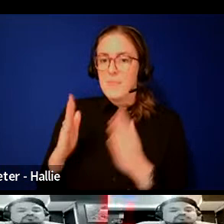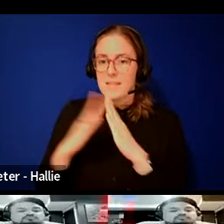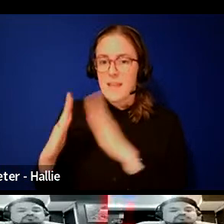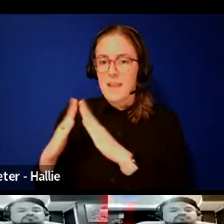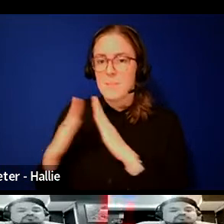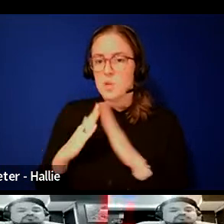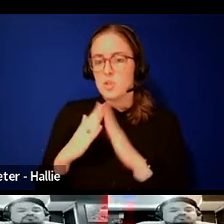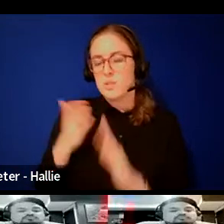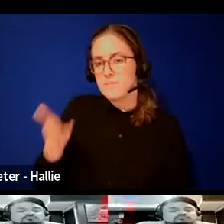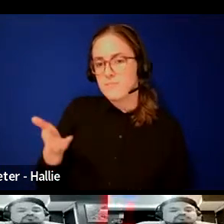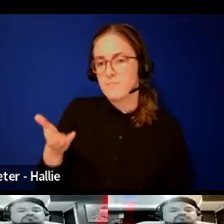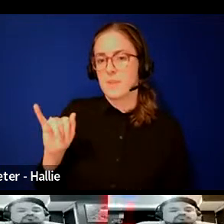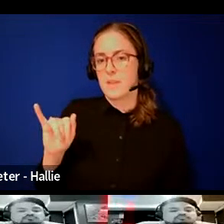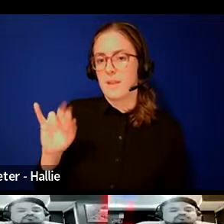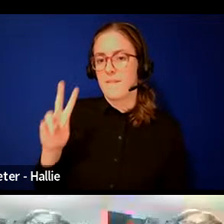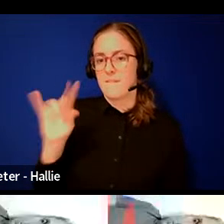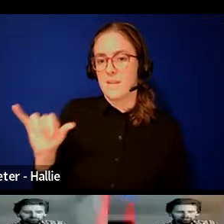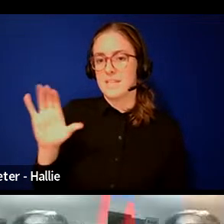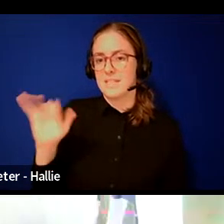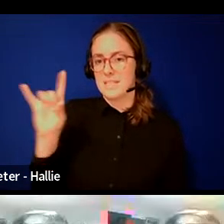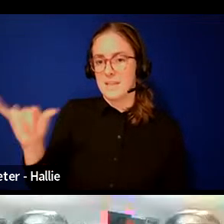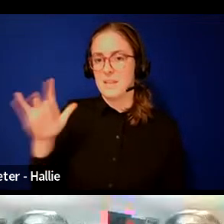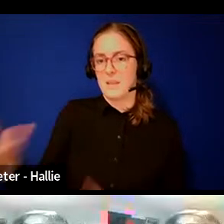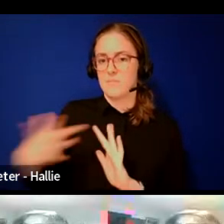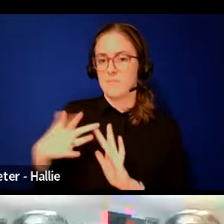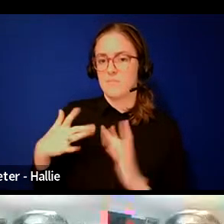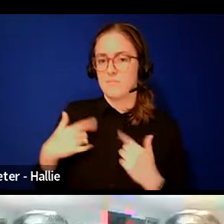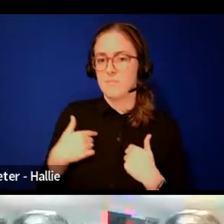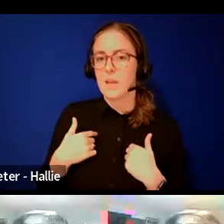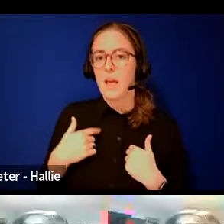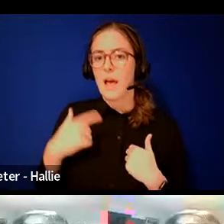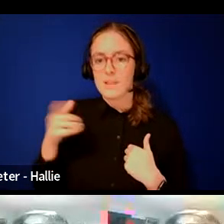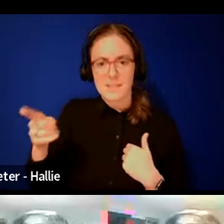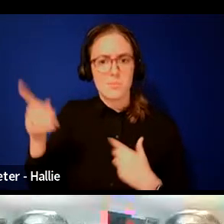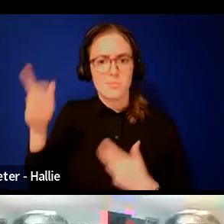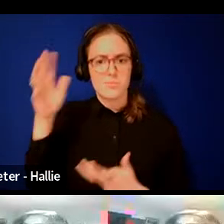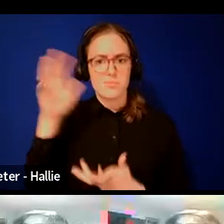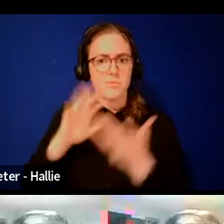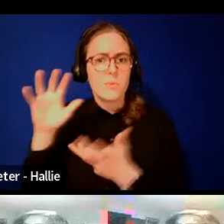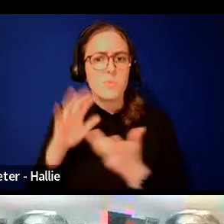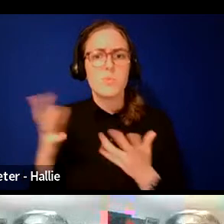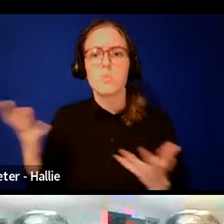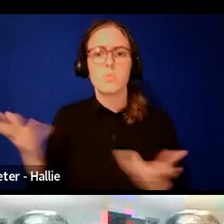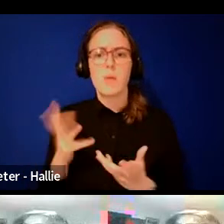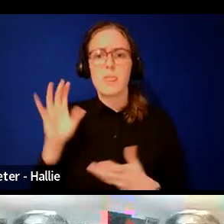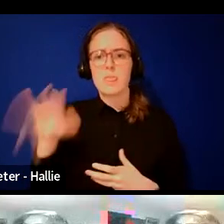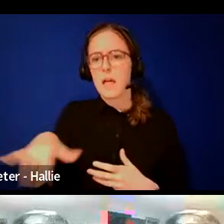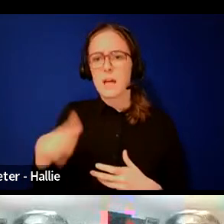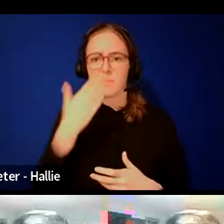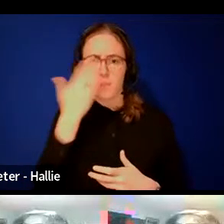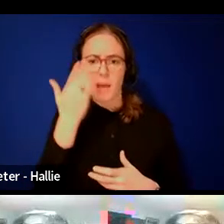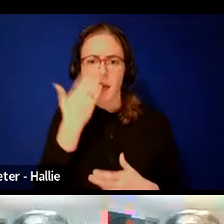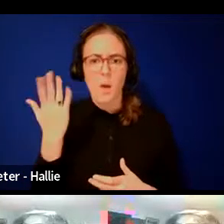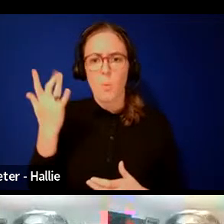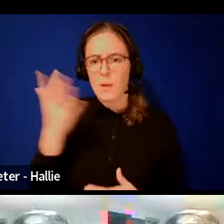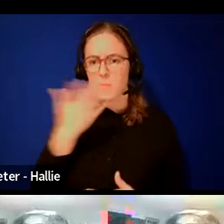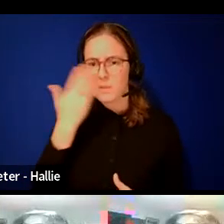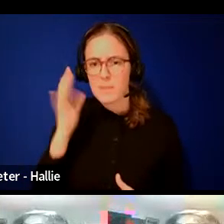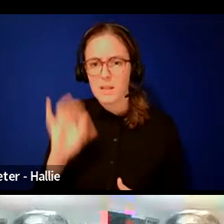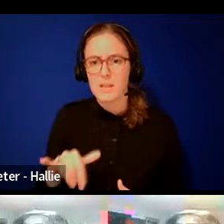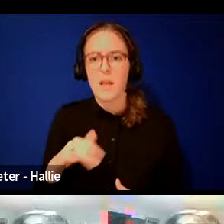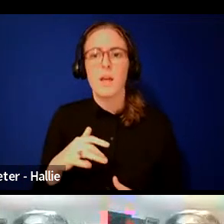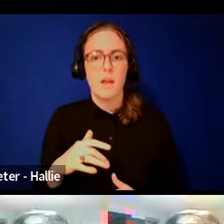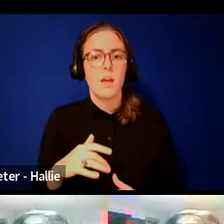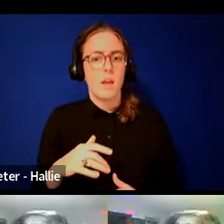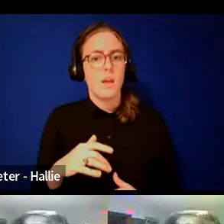in Ivy City reached out and they were confused. What is that? Why are we smelling that? And it